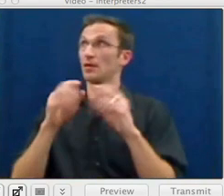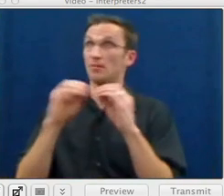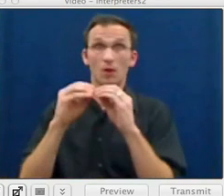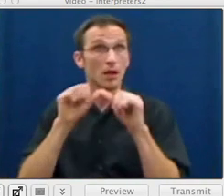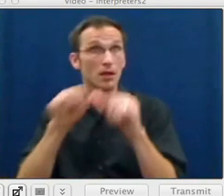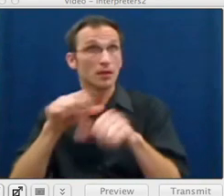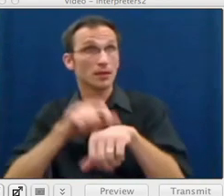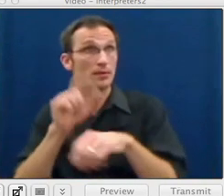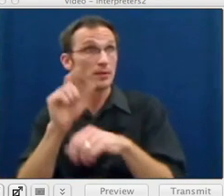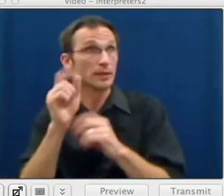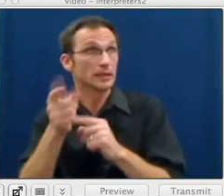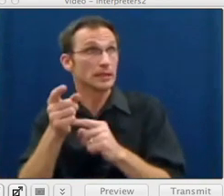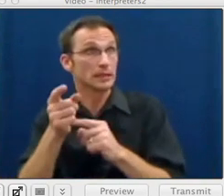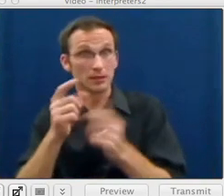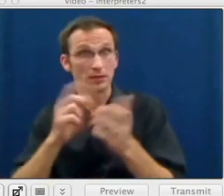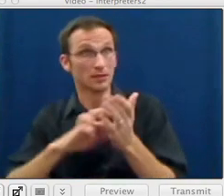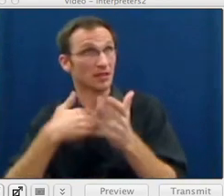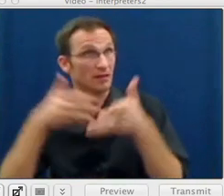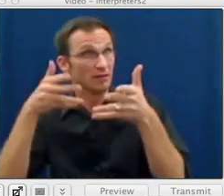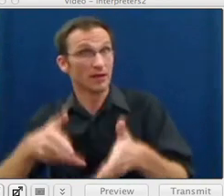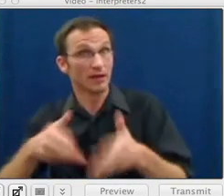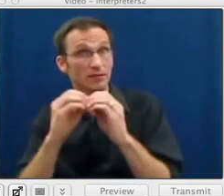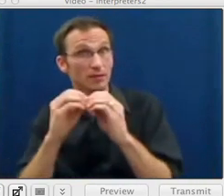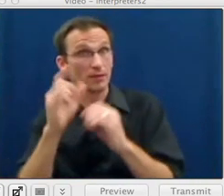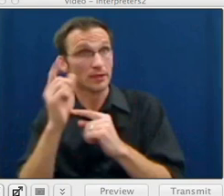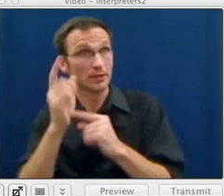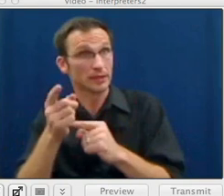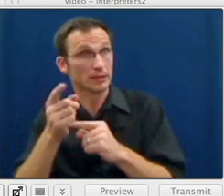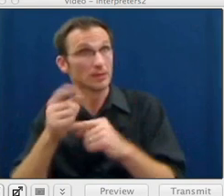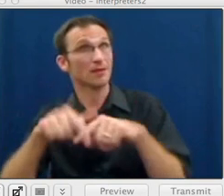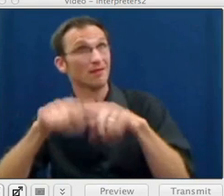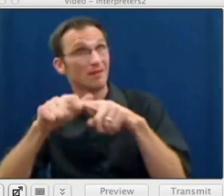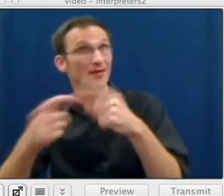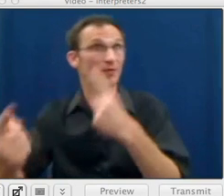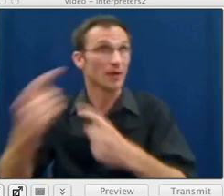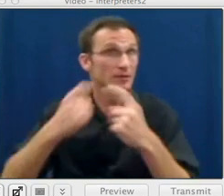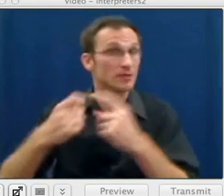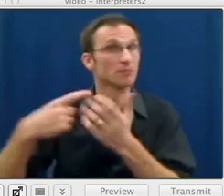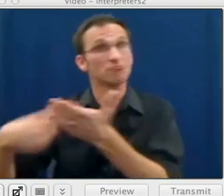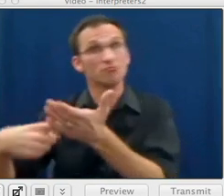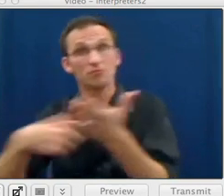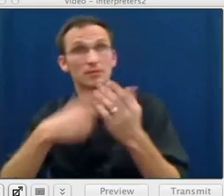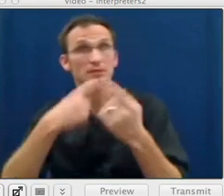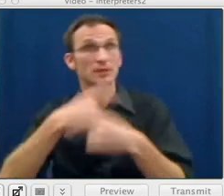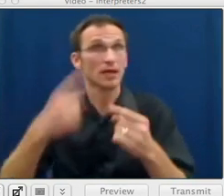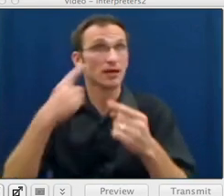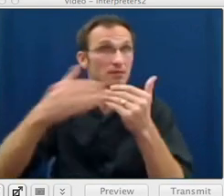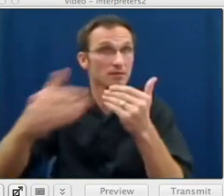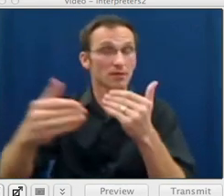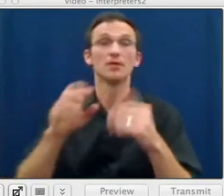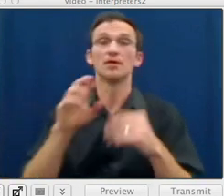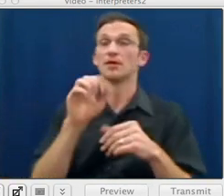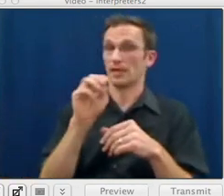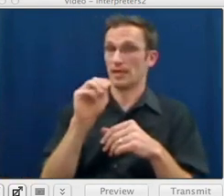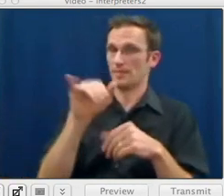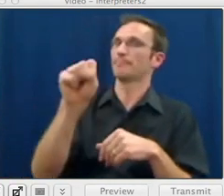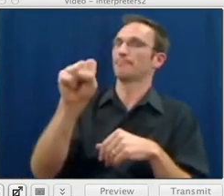that I should be stopping in about 20 minutes for questions and follow-up? Yes. Okay,